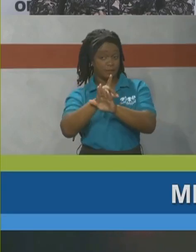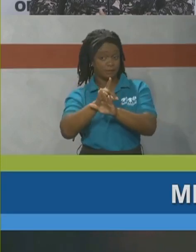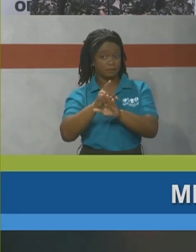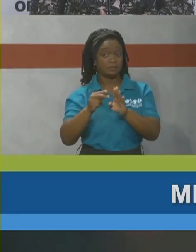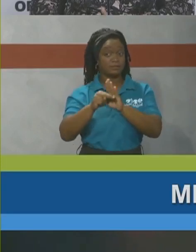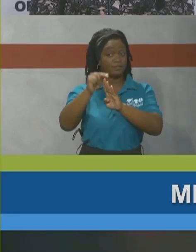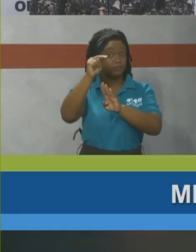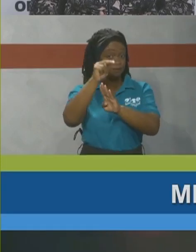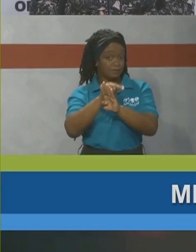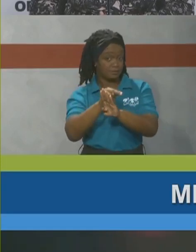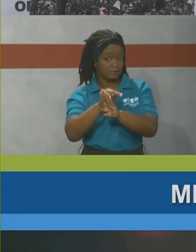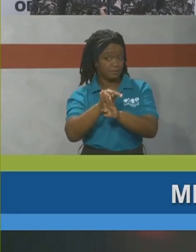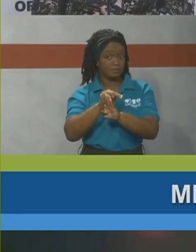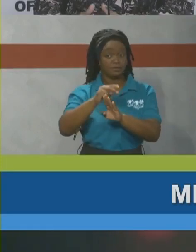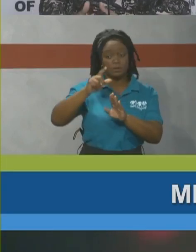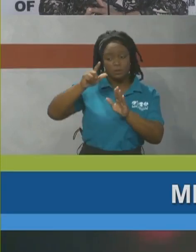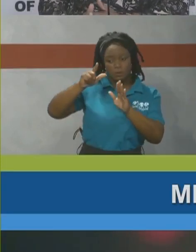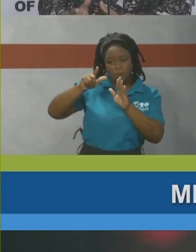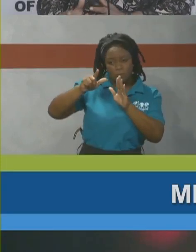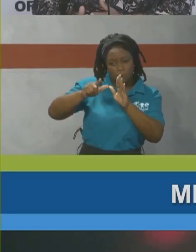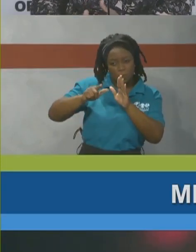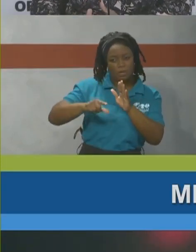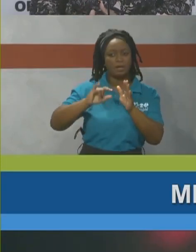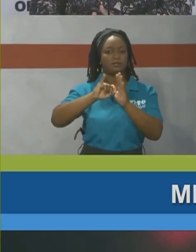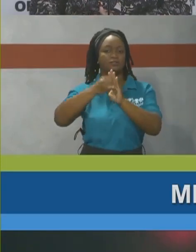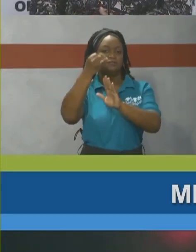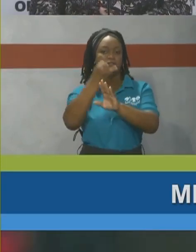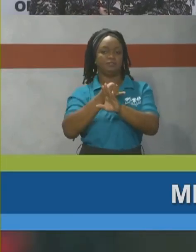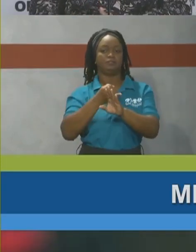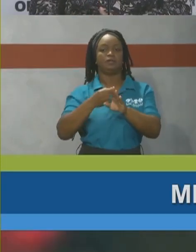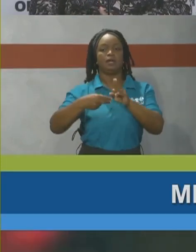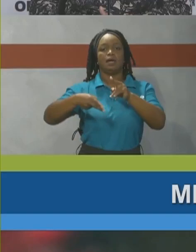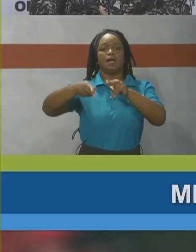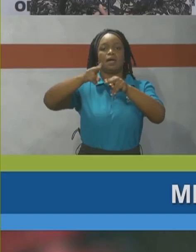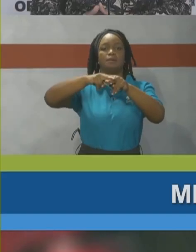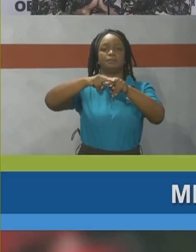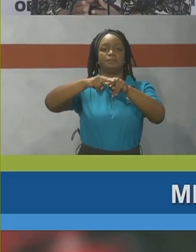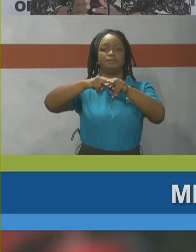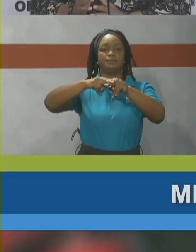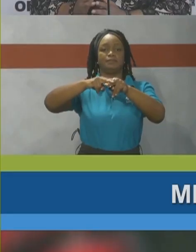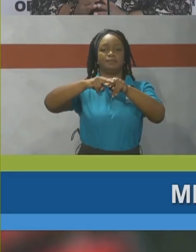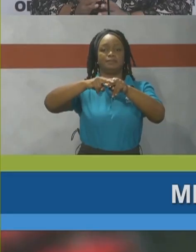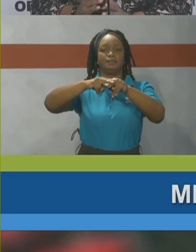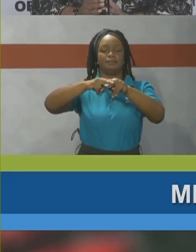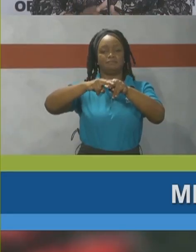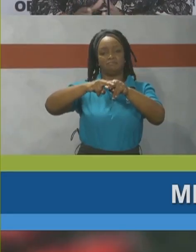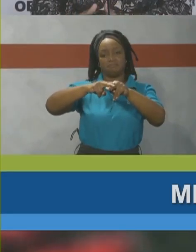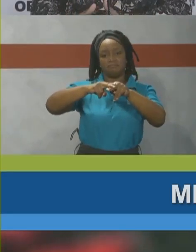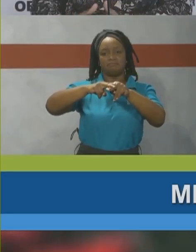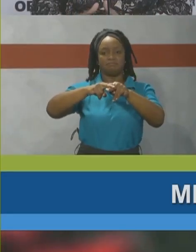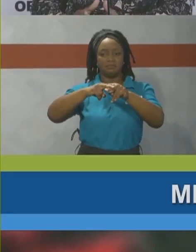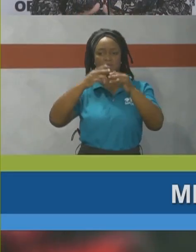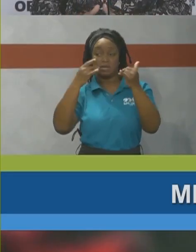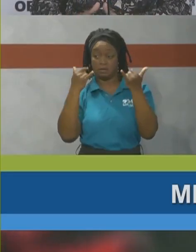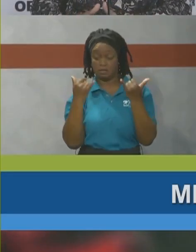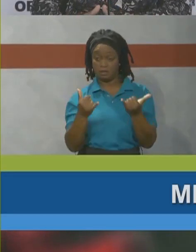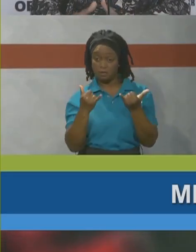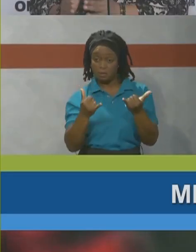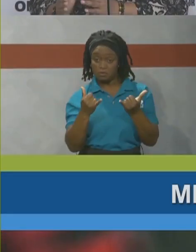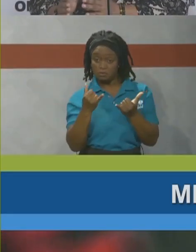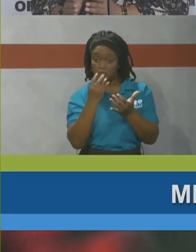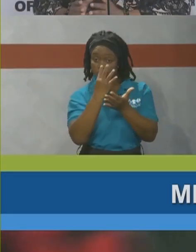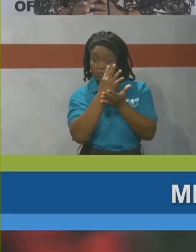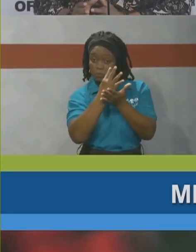but it's coming up in January again. So what we found in terms of the trends, we found that it's about now 4 weeks after